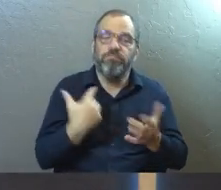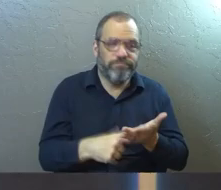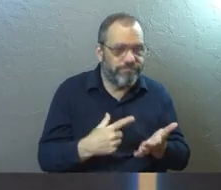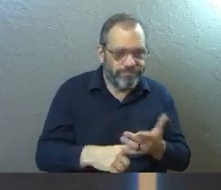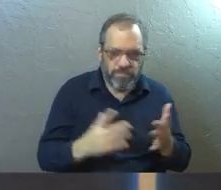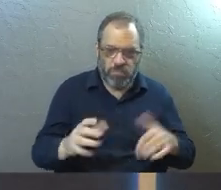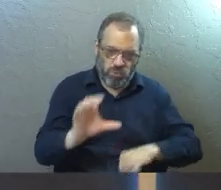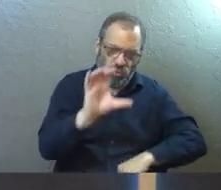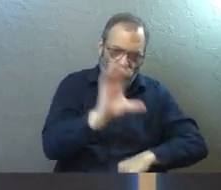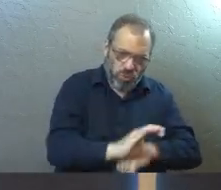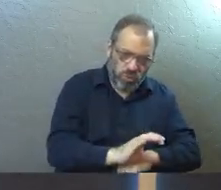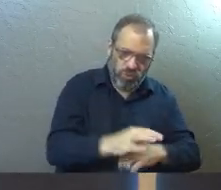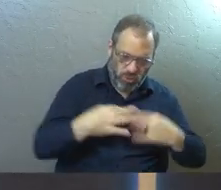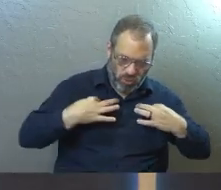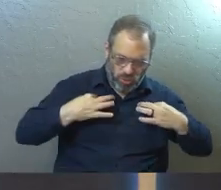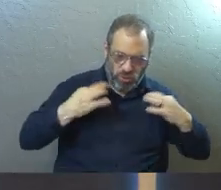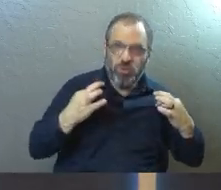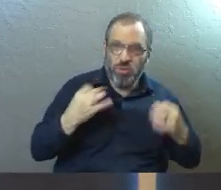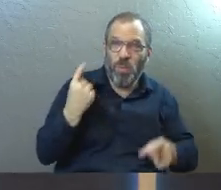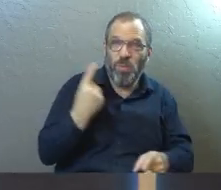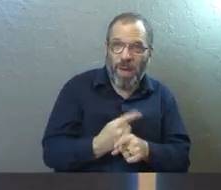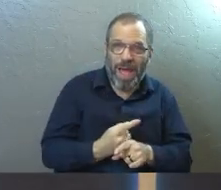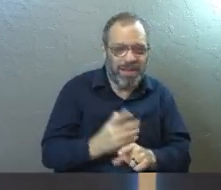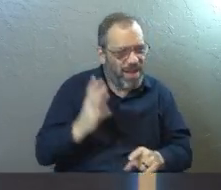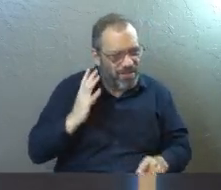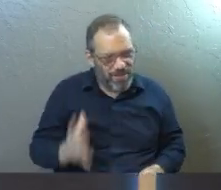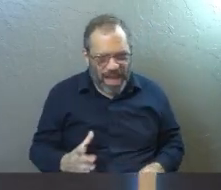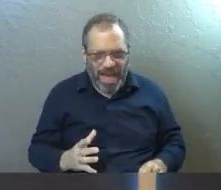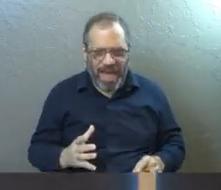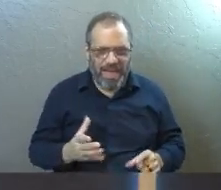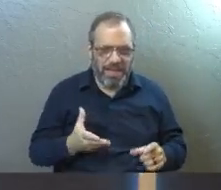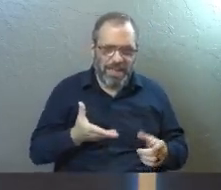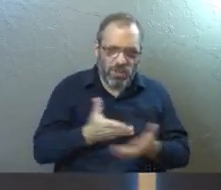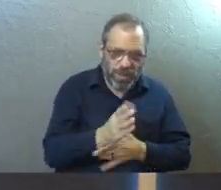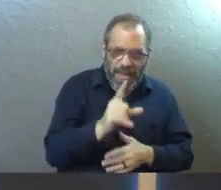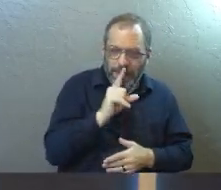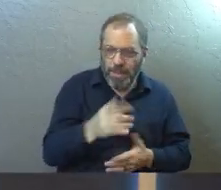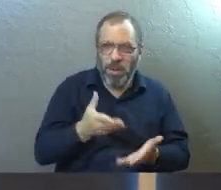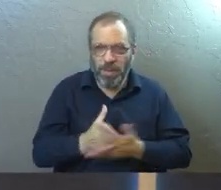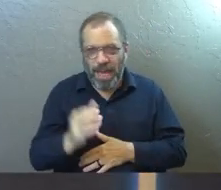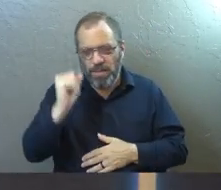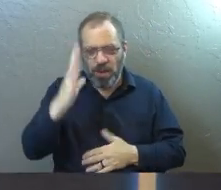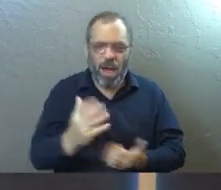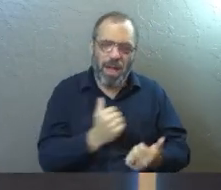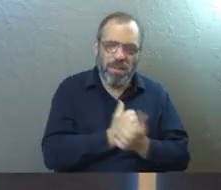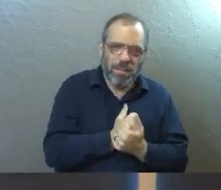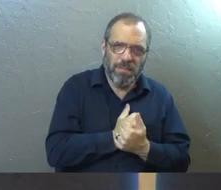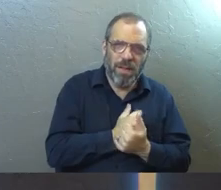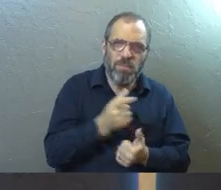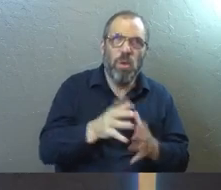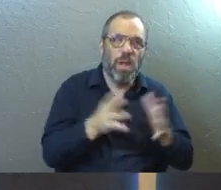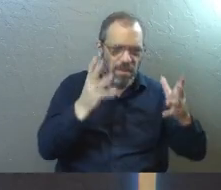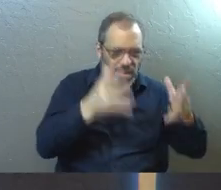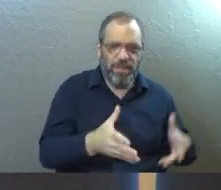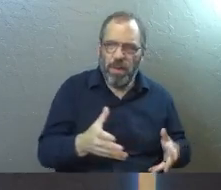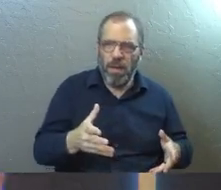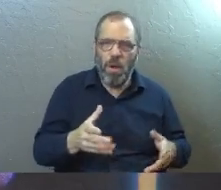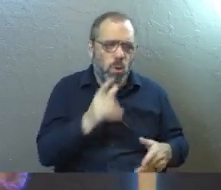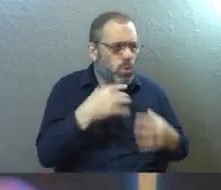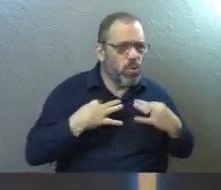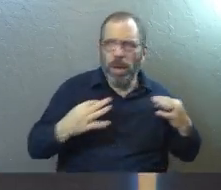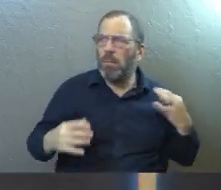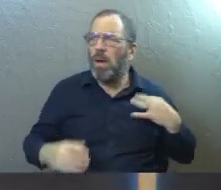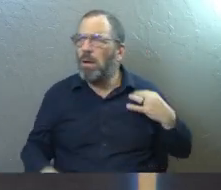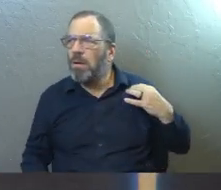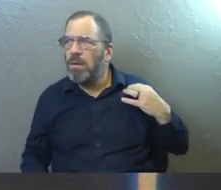this. We've got our church merch shirts, right? It's okay to not be okay, but God loves you too much to leave you there, right? It's like, hey, who's wearing